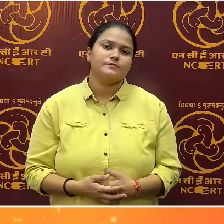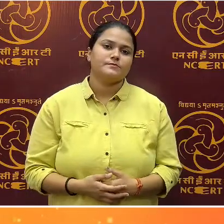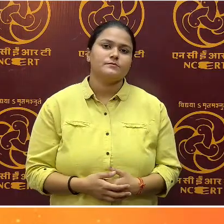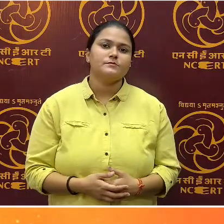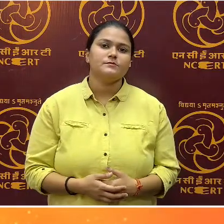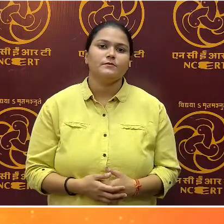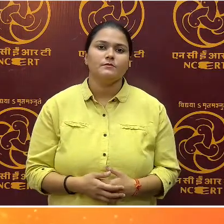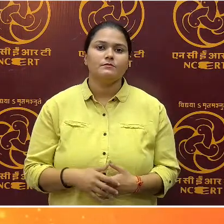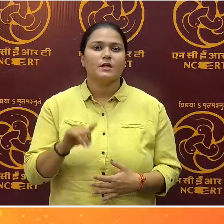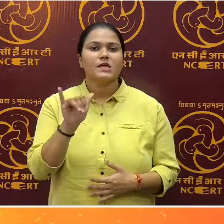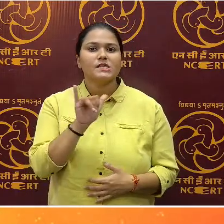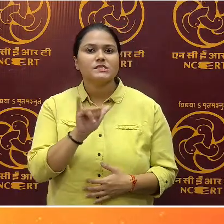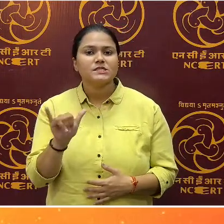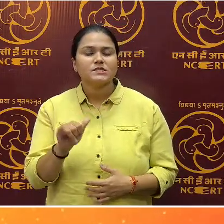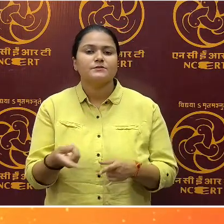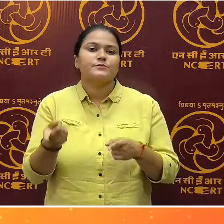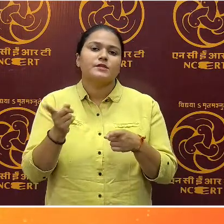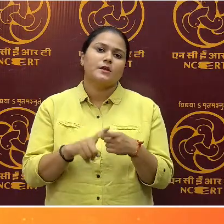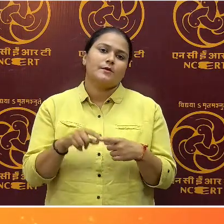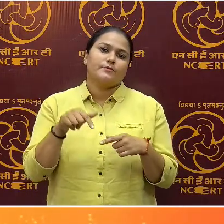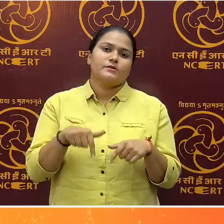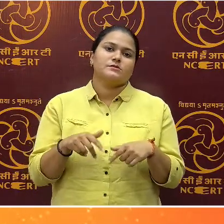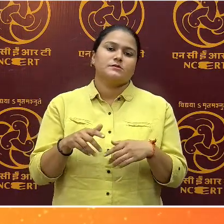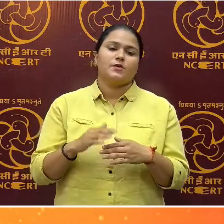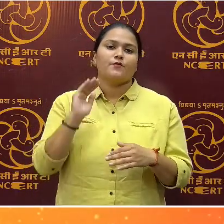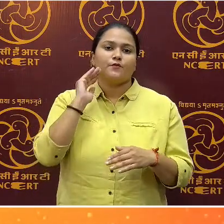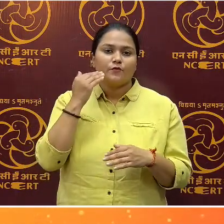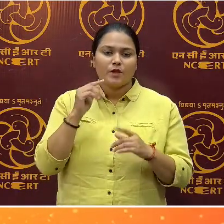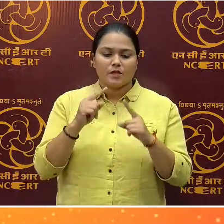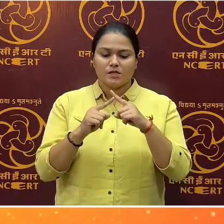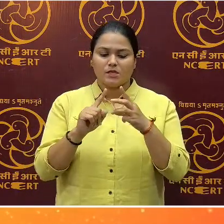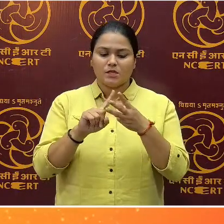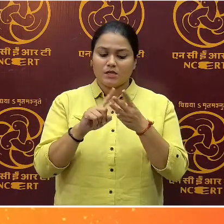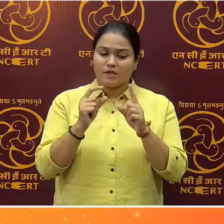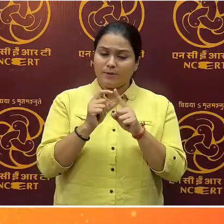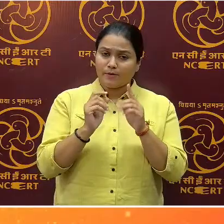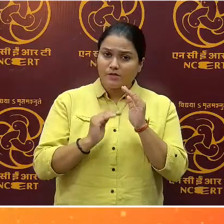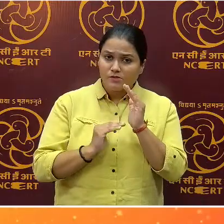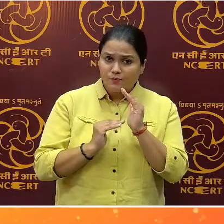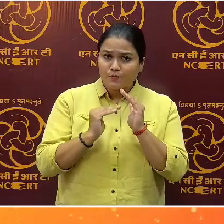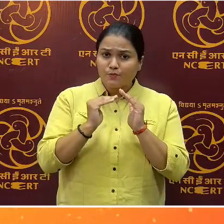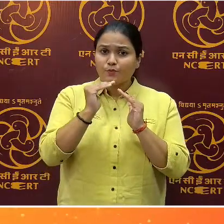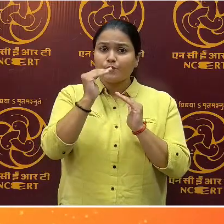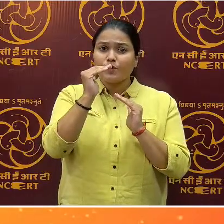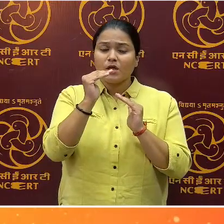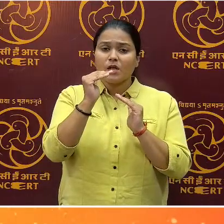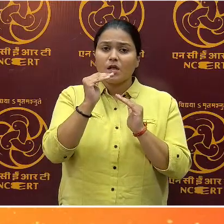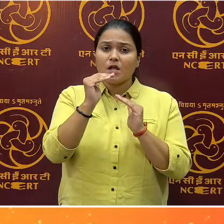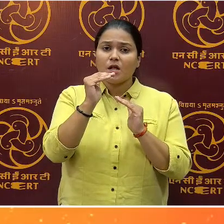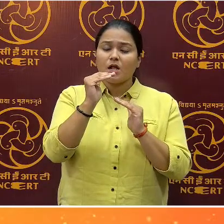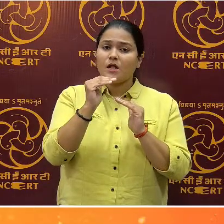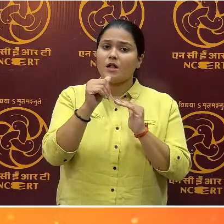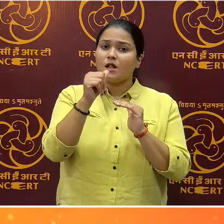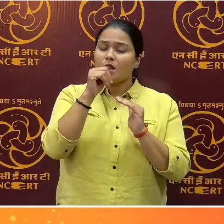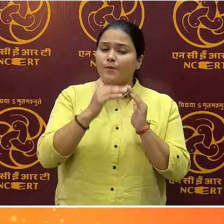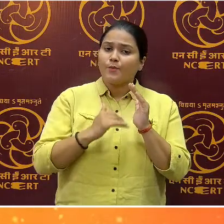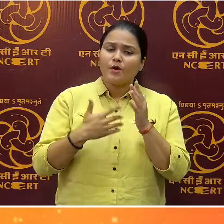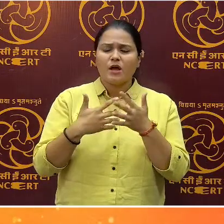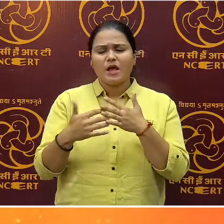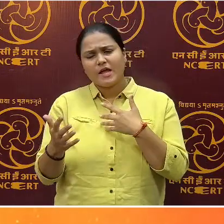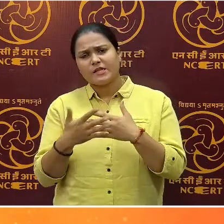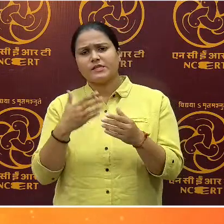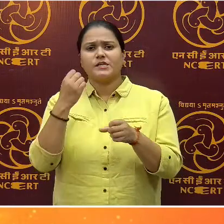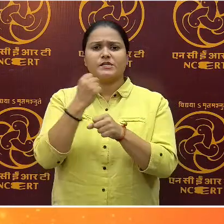thing happens in here also. When we increase the temperature of a liquid, whatever gases